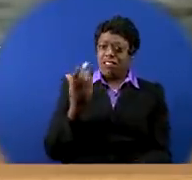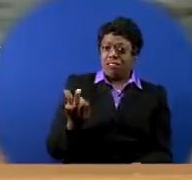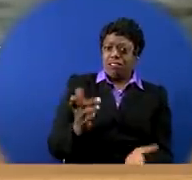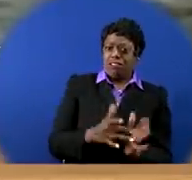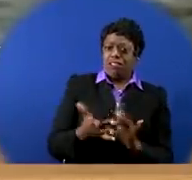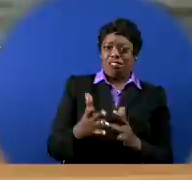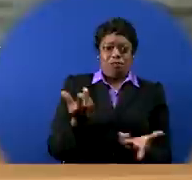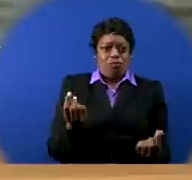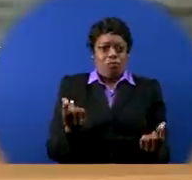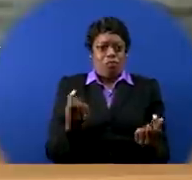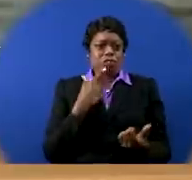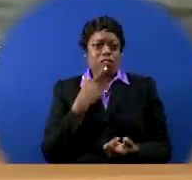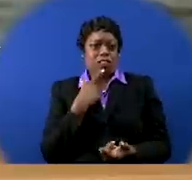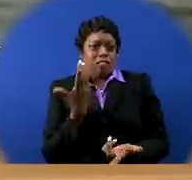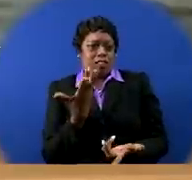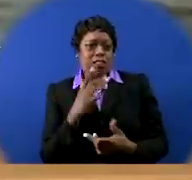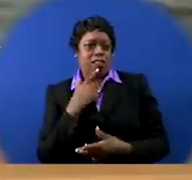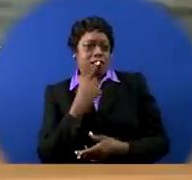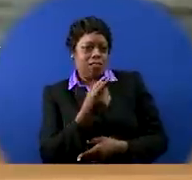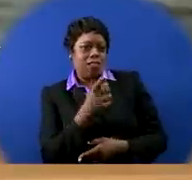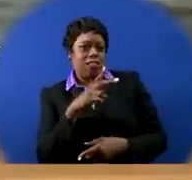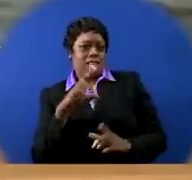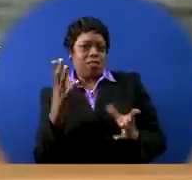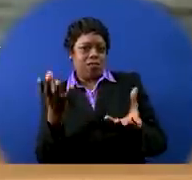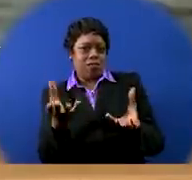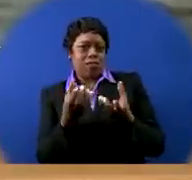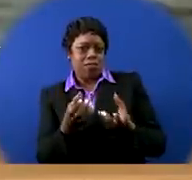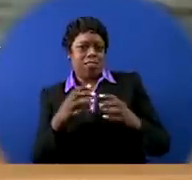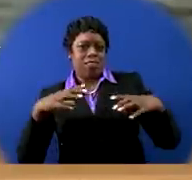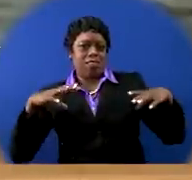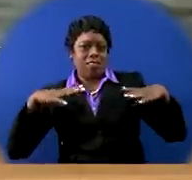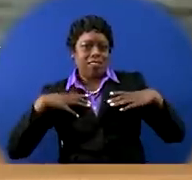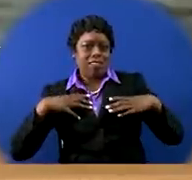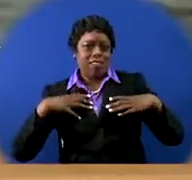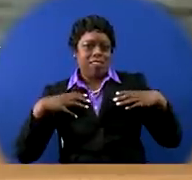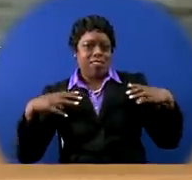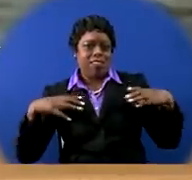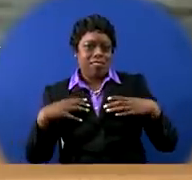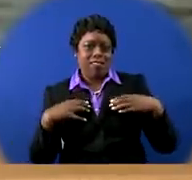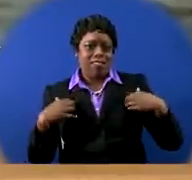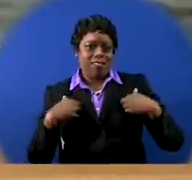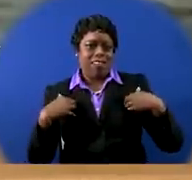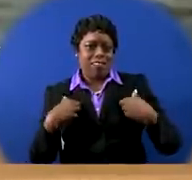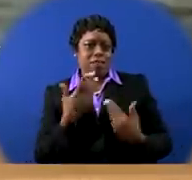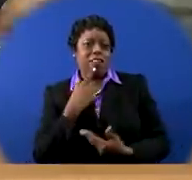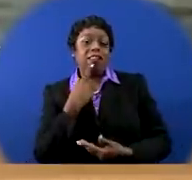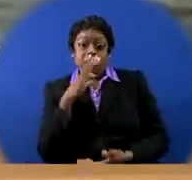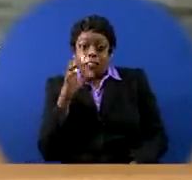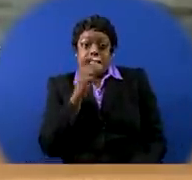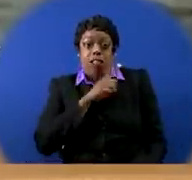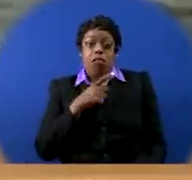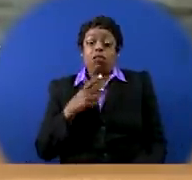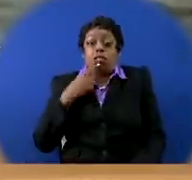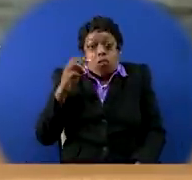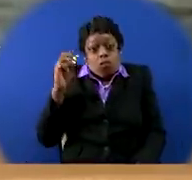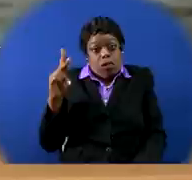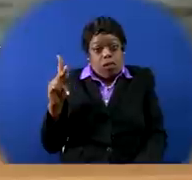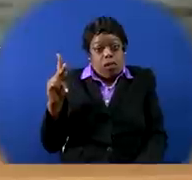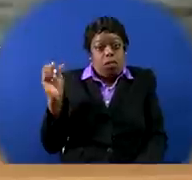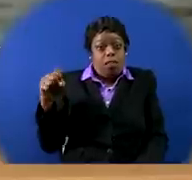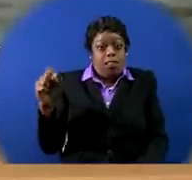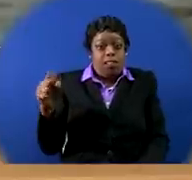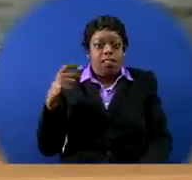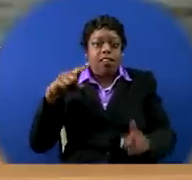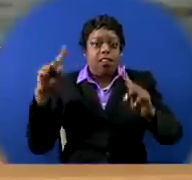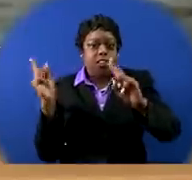tell them when they see us taking that donkey? Say, the Lord needs it. Yes, sir. So they go